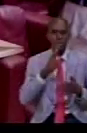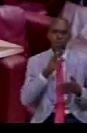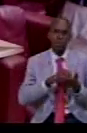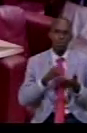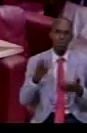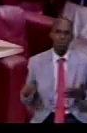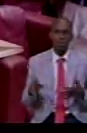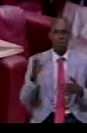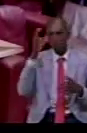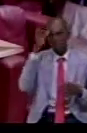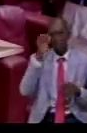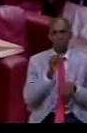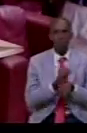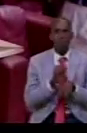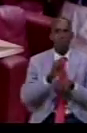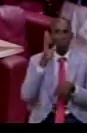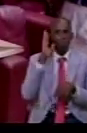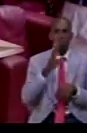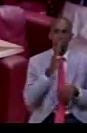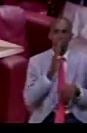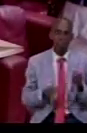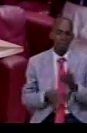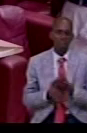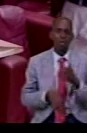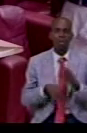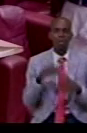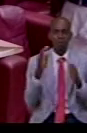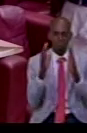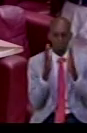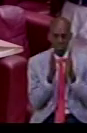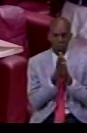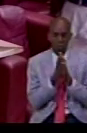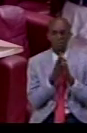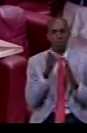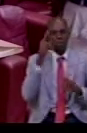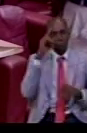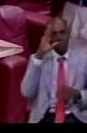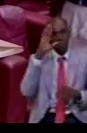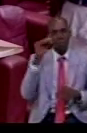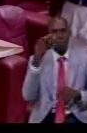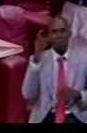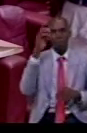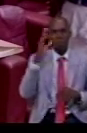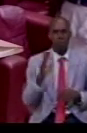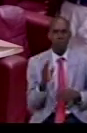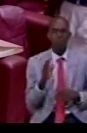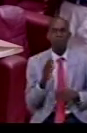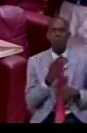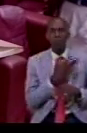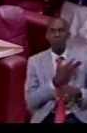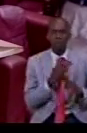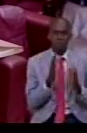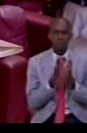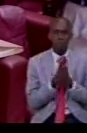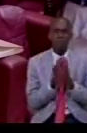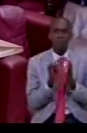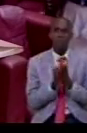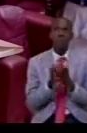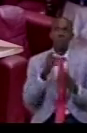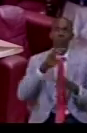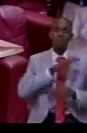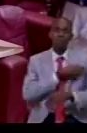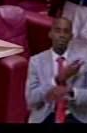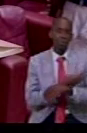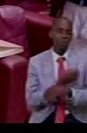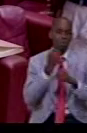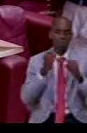out. Let's pray for him, and let's pray for Mama too, that as they go together, the power of the Almighty God will overwhelm